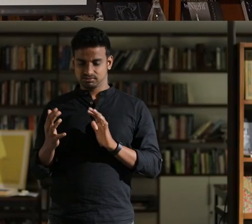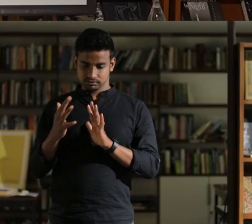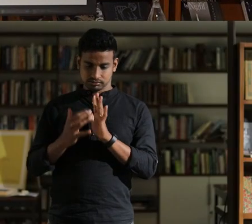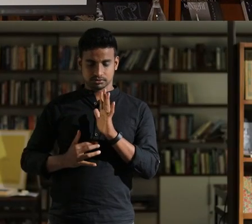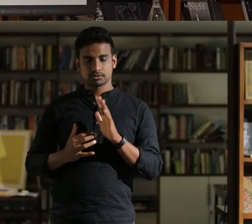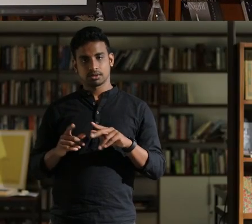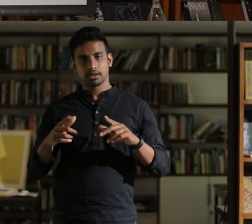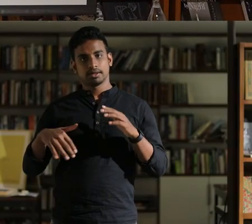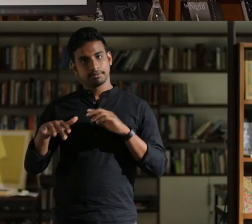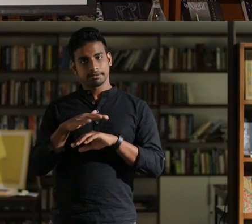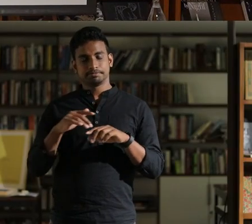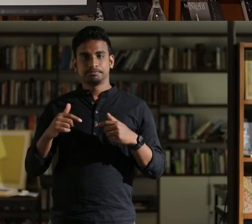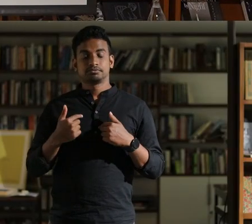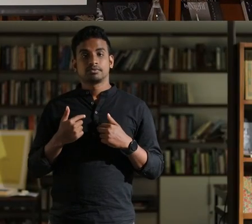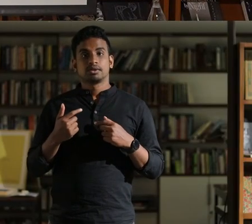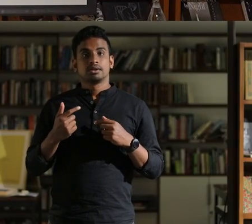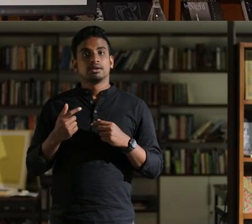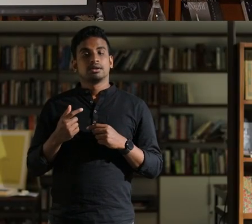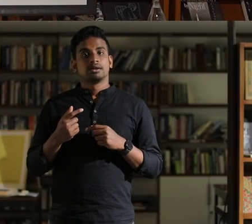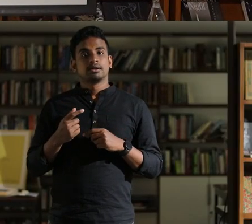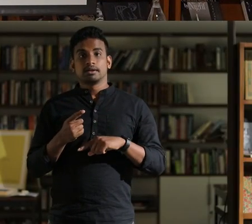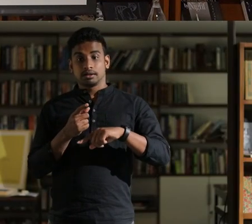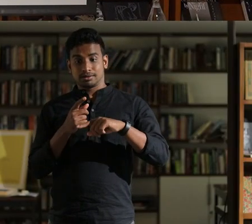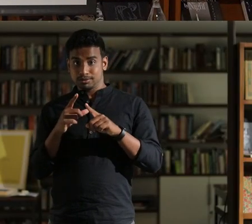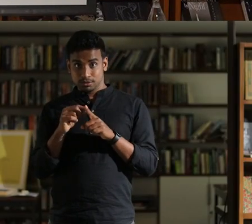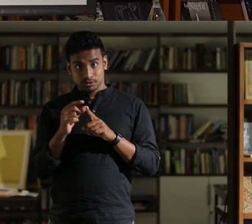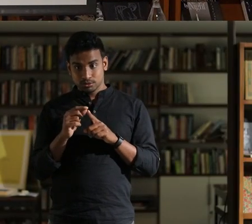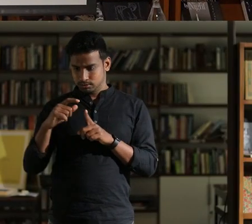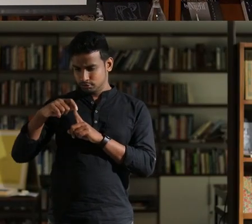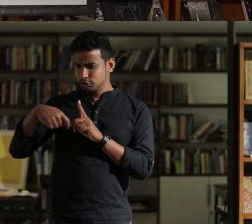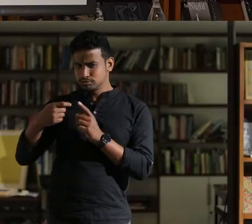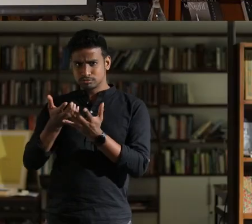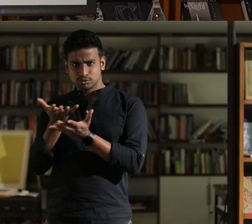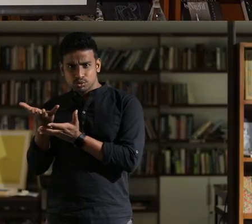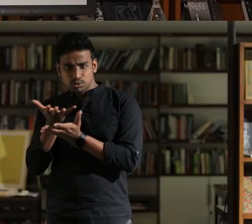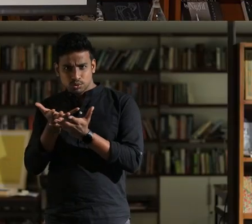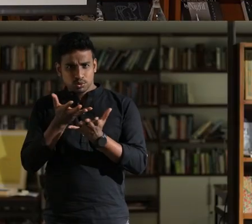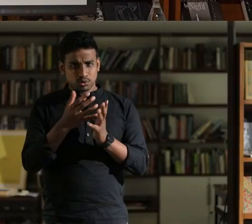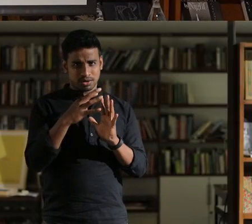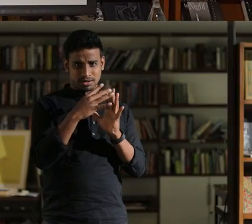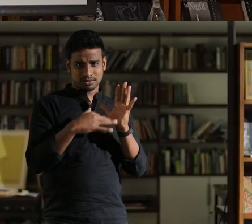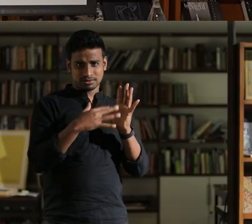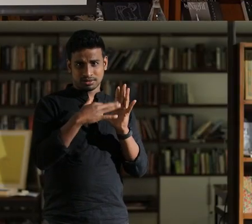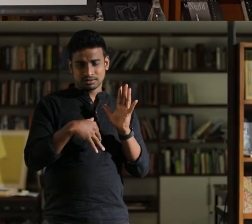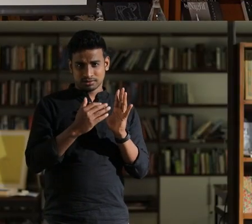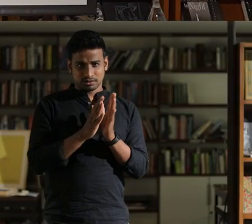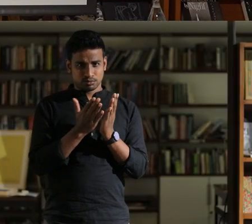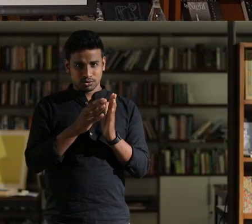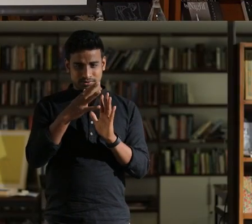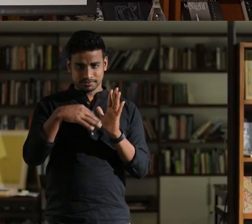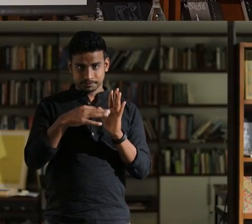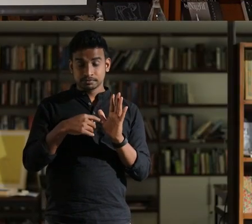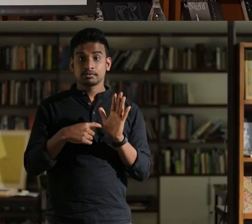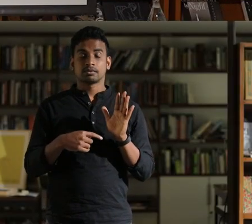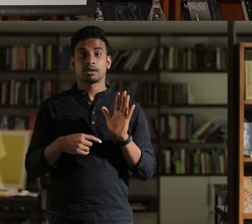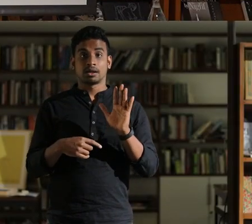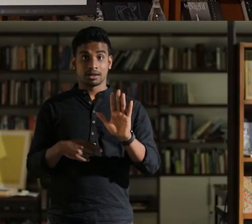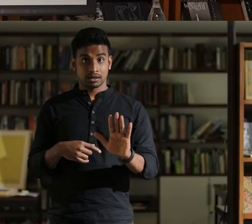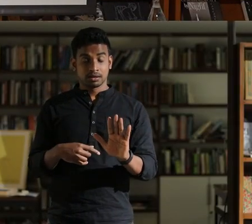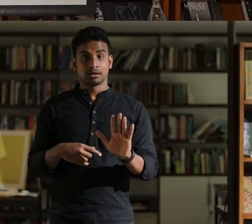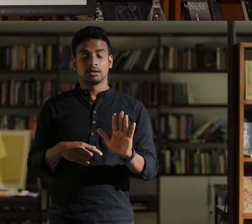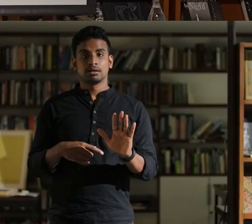we were doing that, we realized also that the text for the classroom or